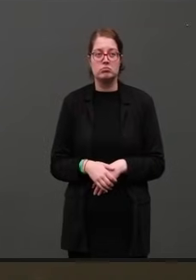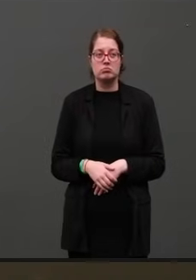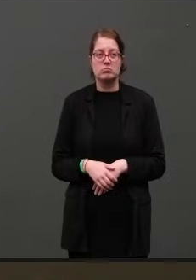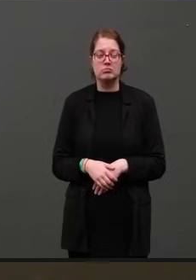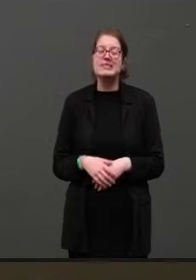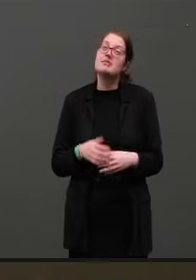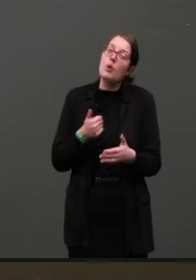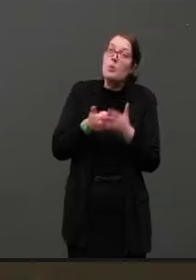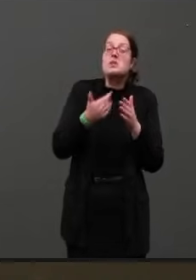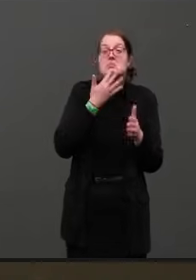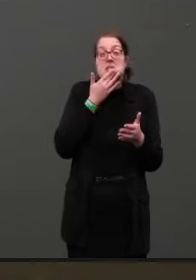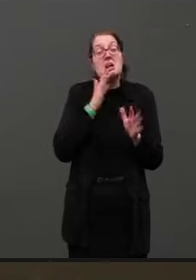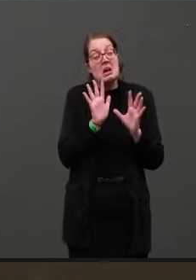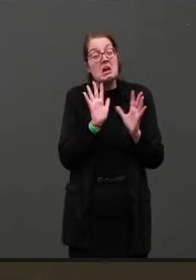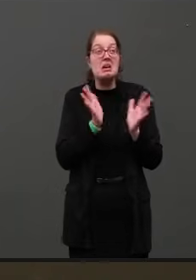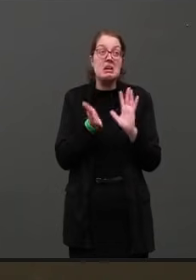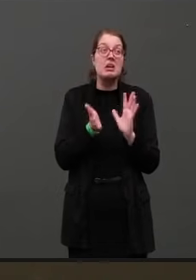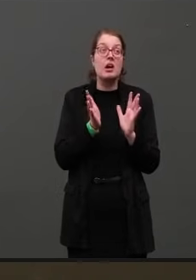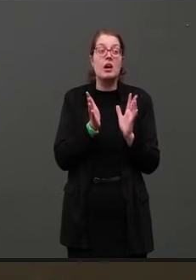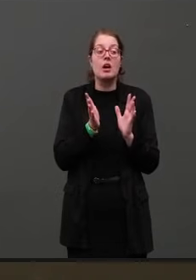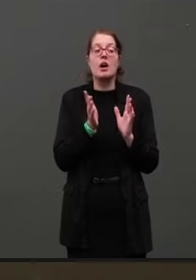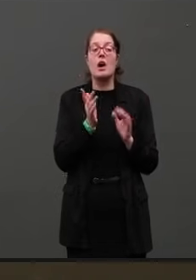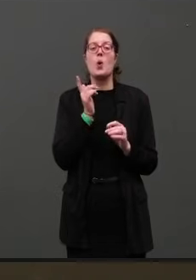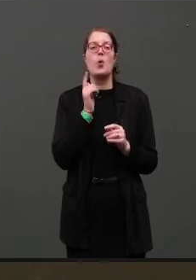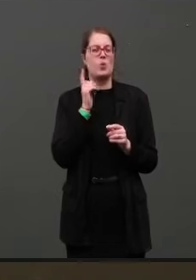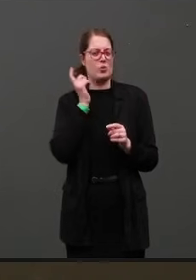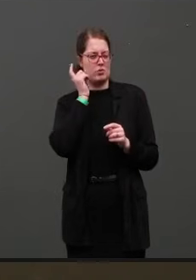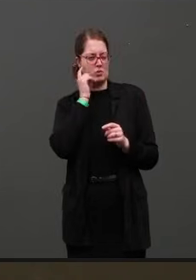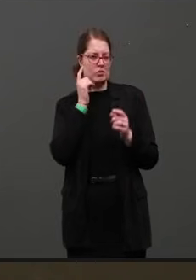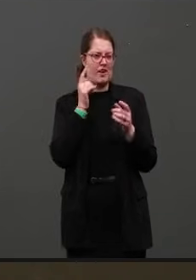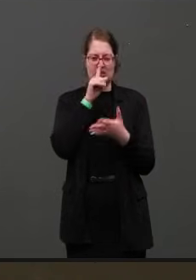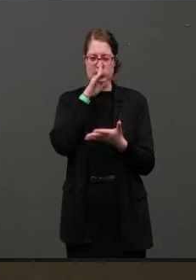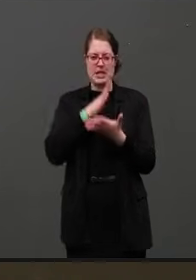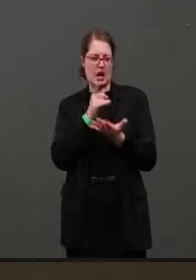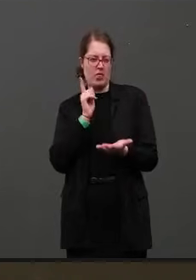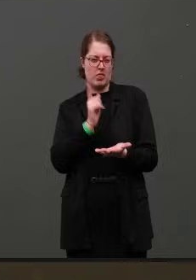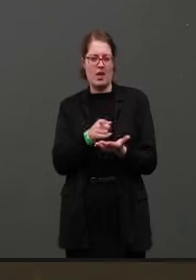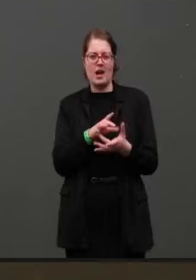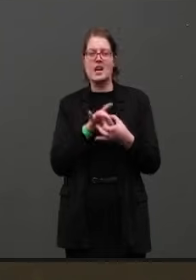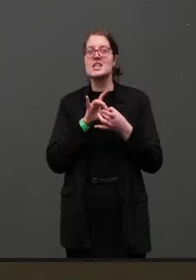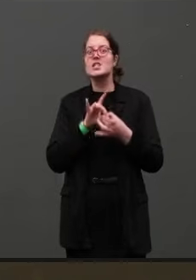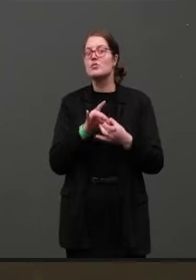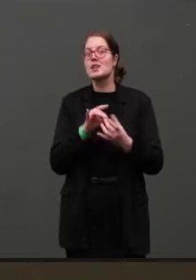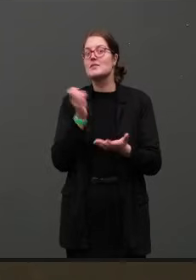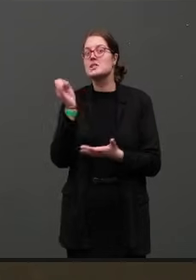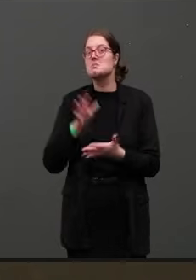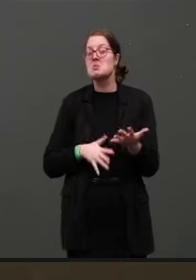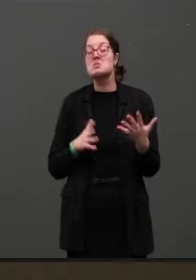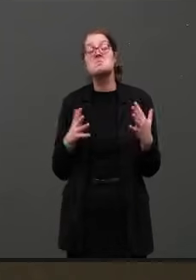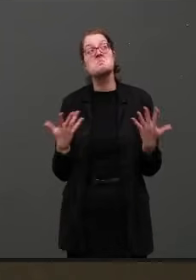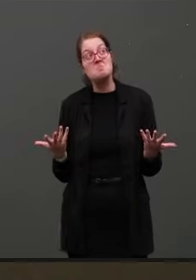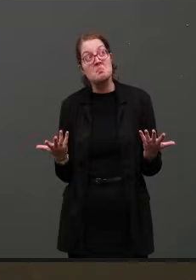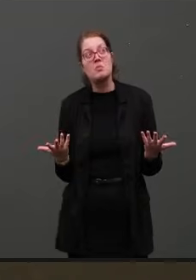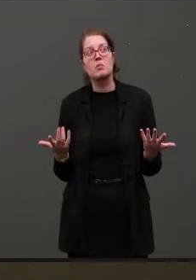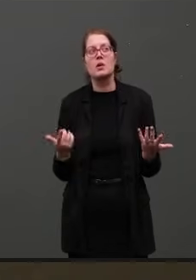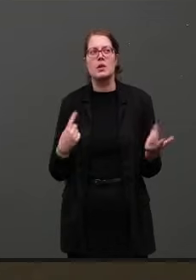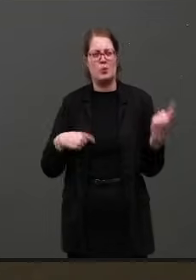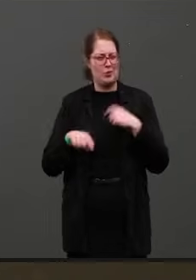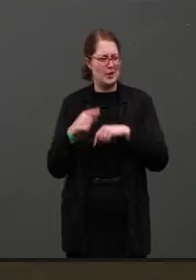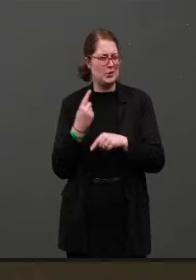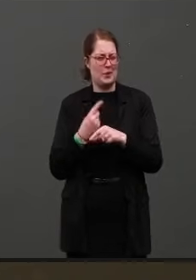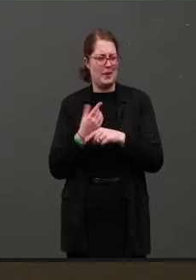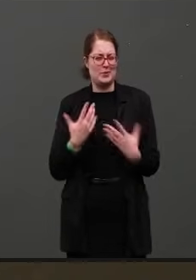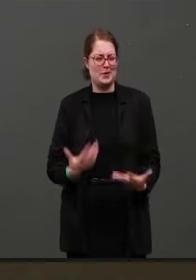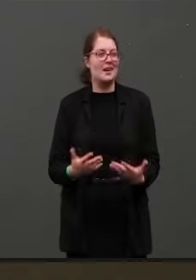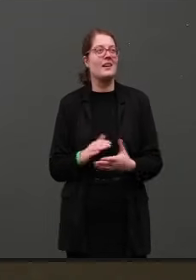done consciously, it can be interesting, even in interactive experiences, but it's not what we're here to talk about. To be honest, it rarely